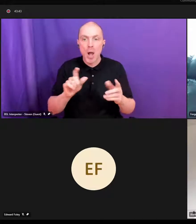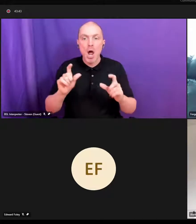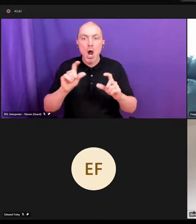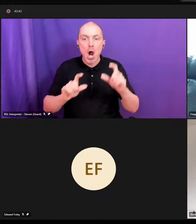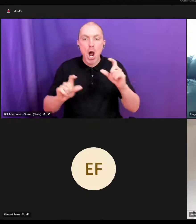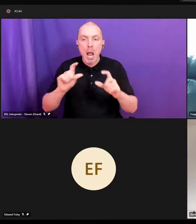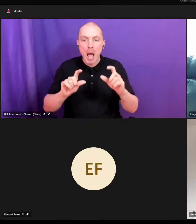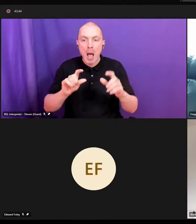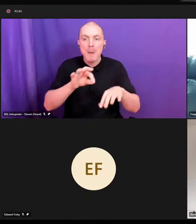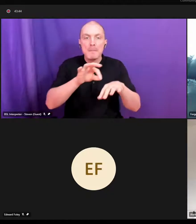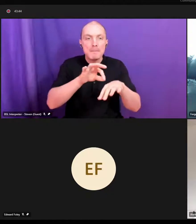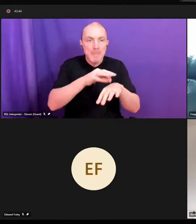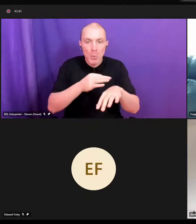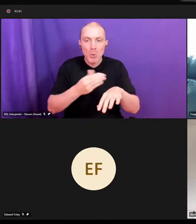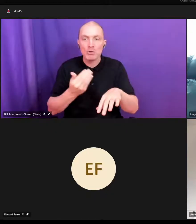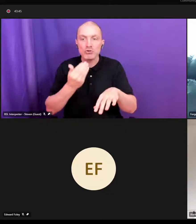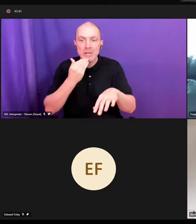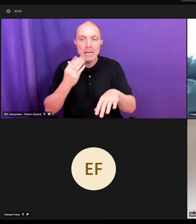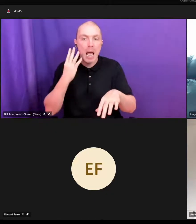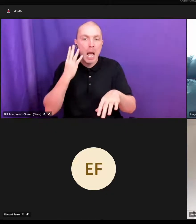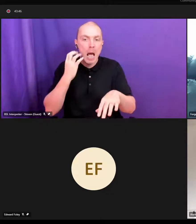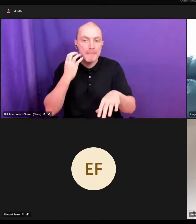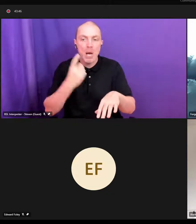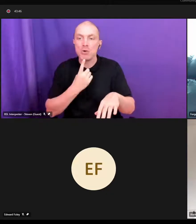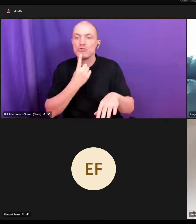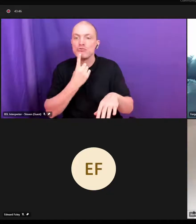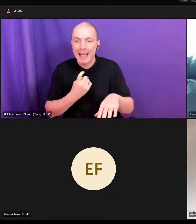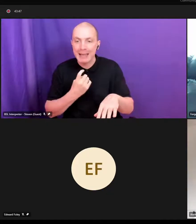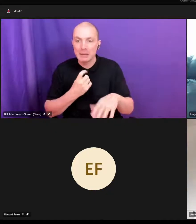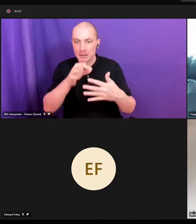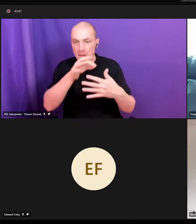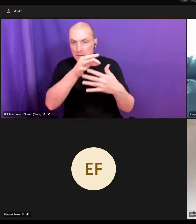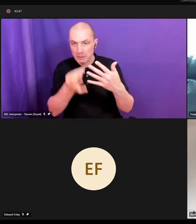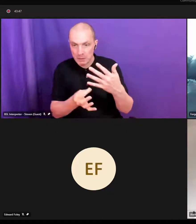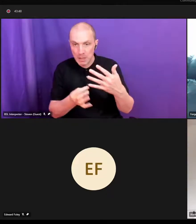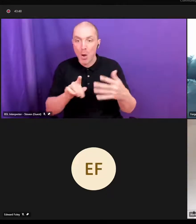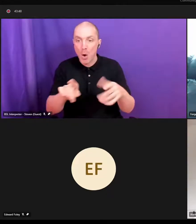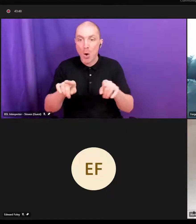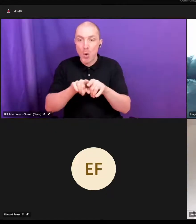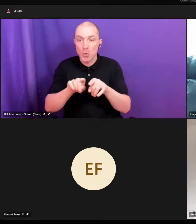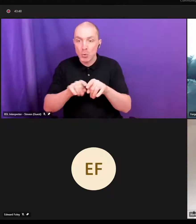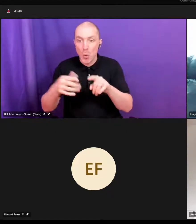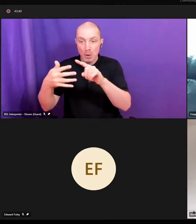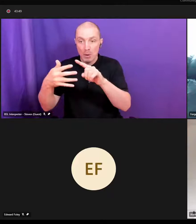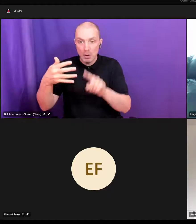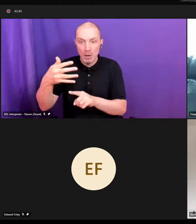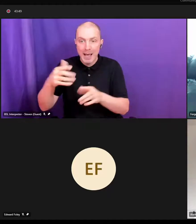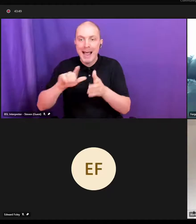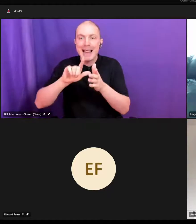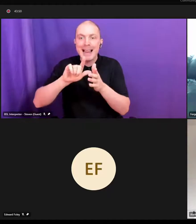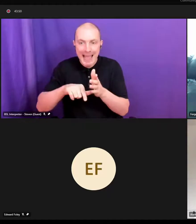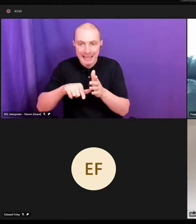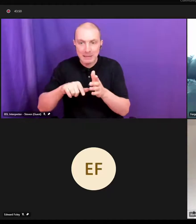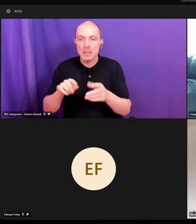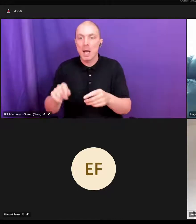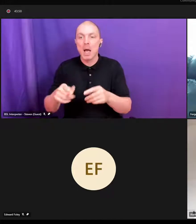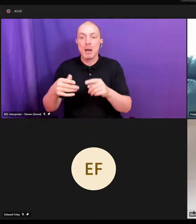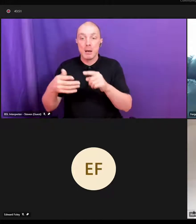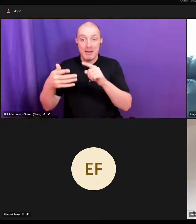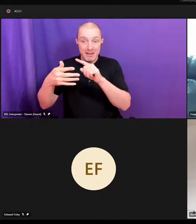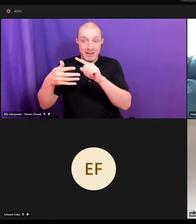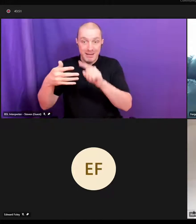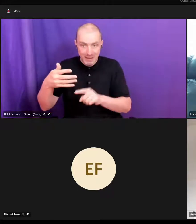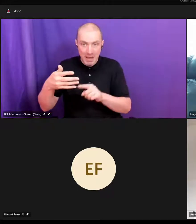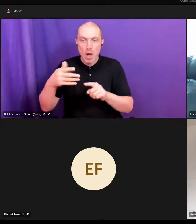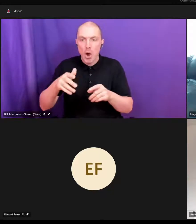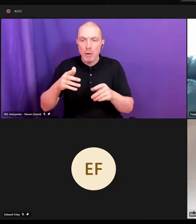blue, green, amber and red, but there's also a number which are report late and also contextual as well. And